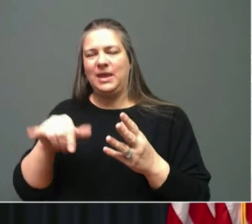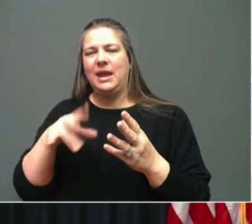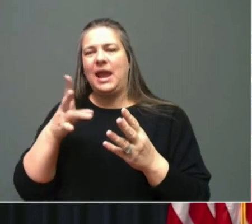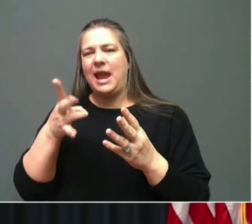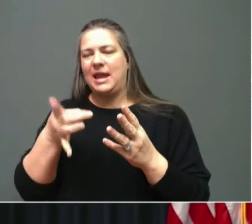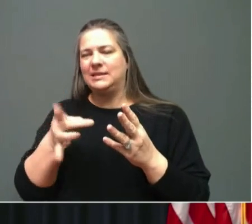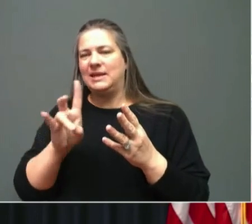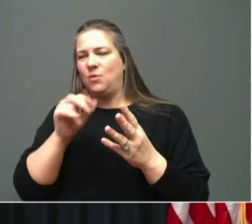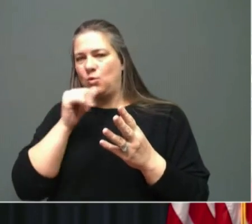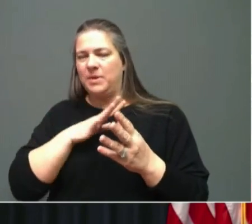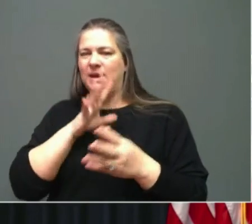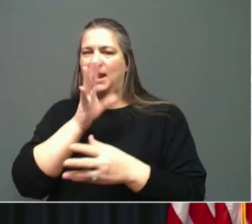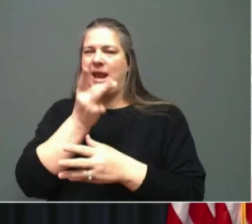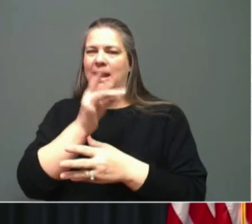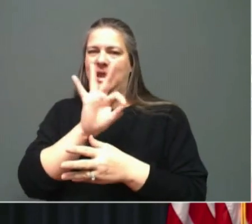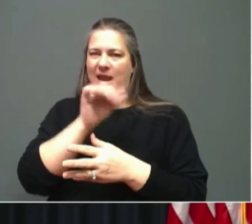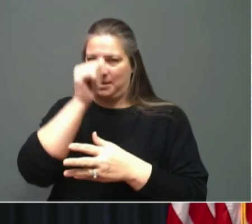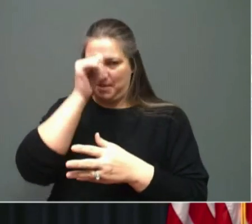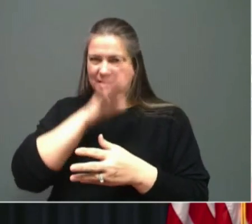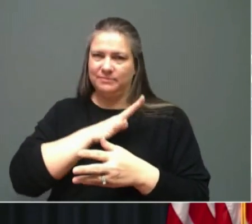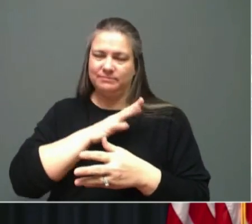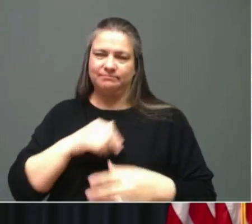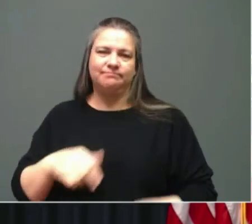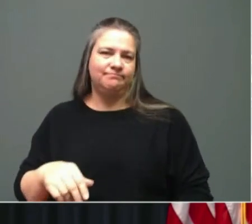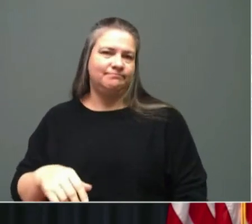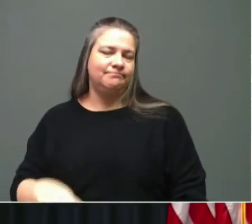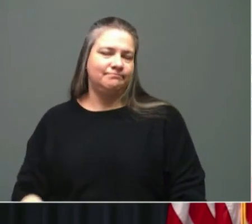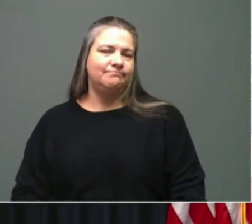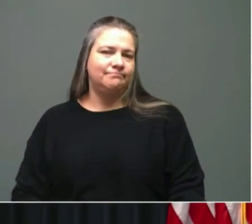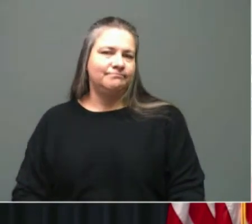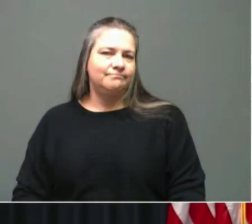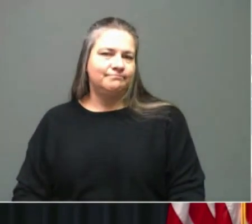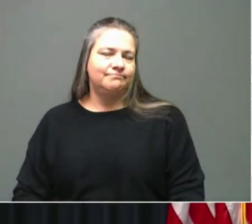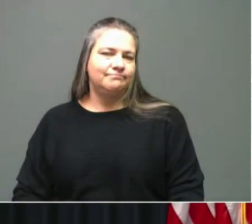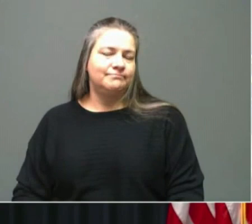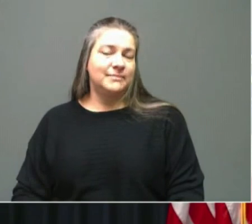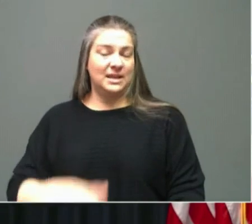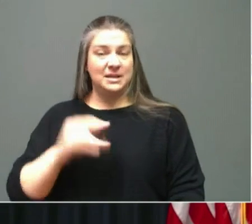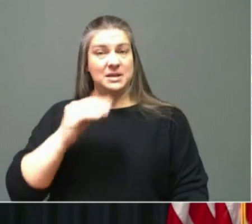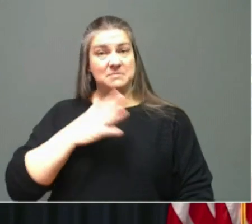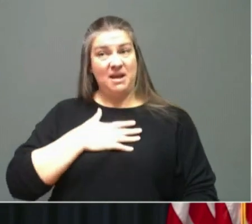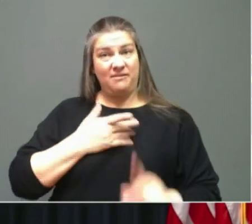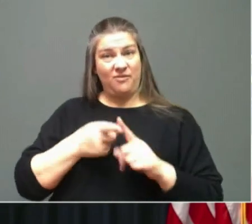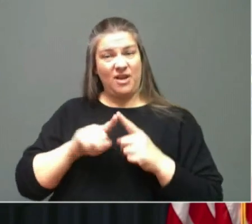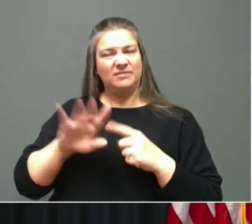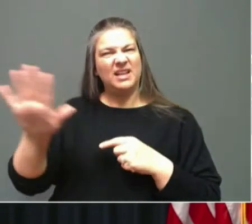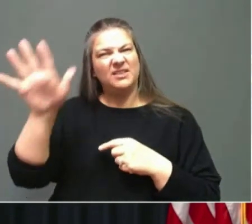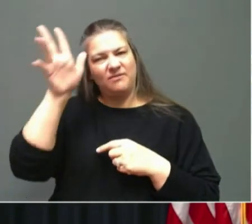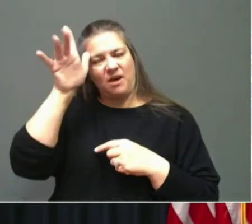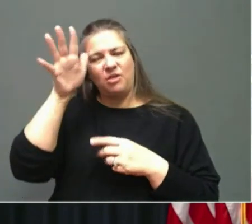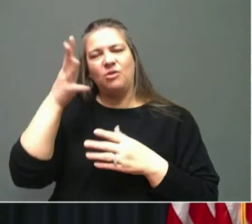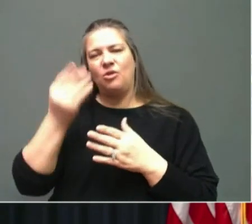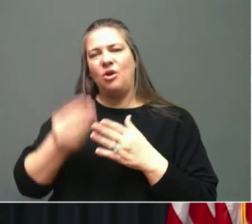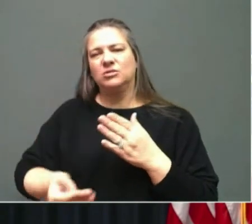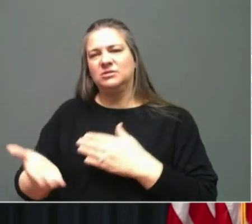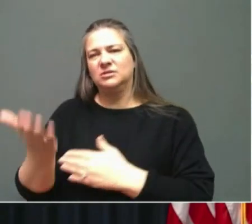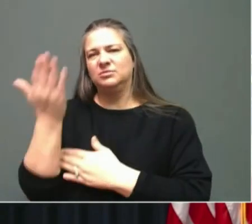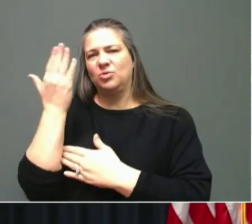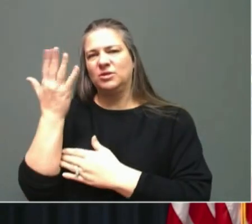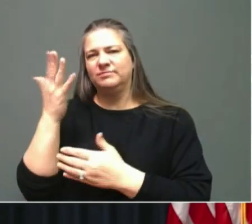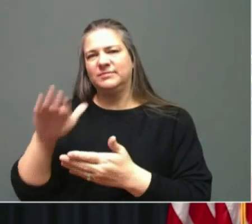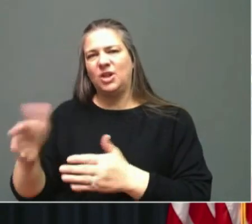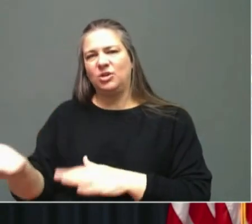an 89-year-old man. And a friend of mine lost his father this morning.